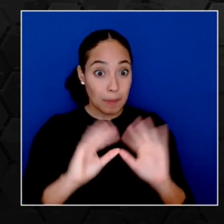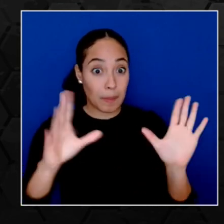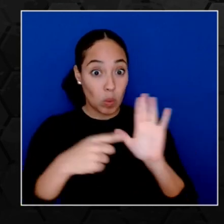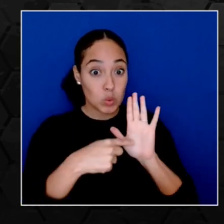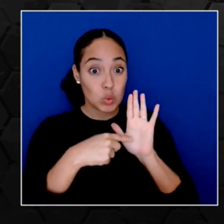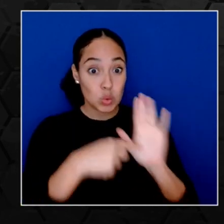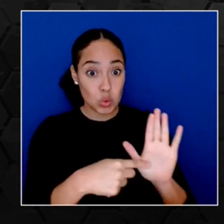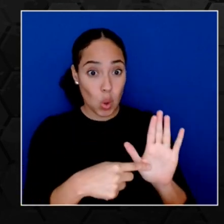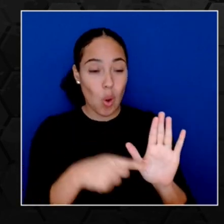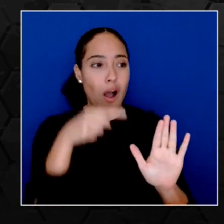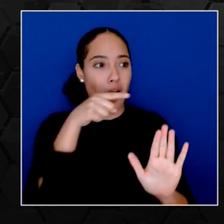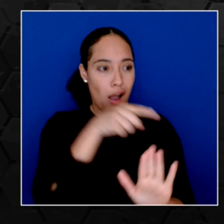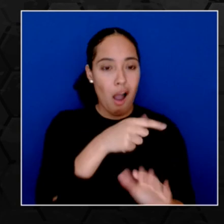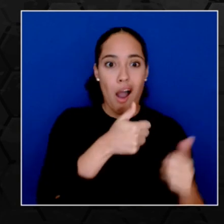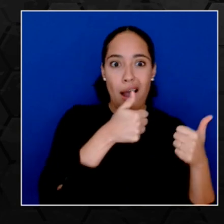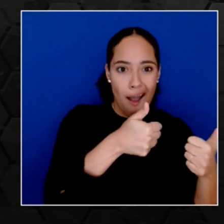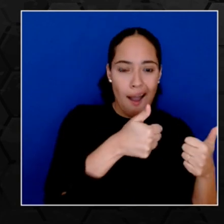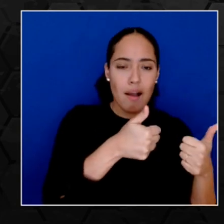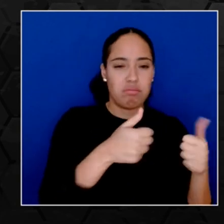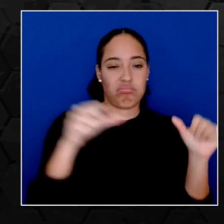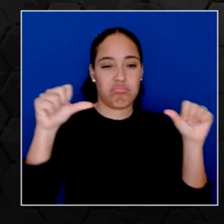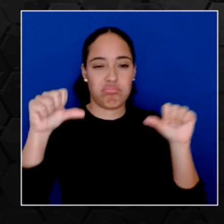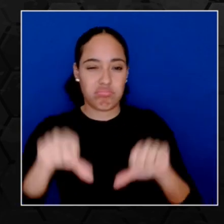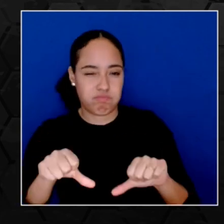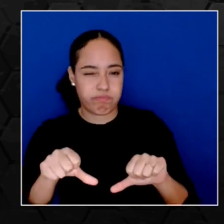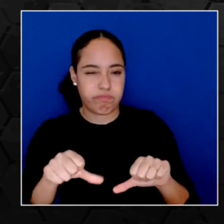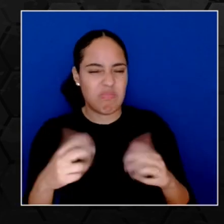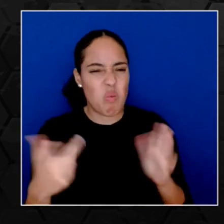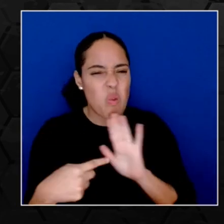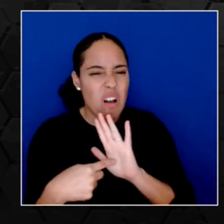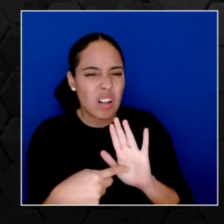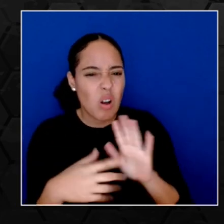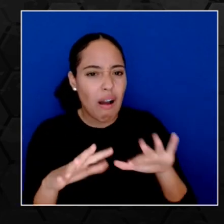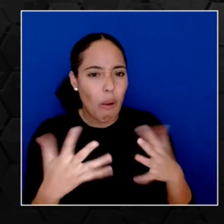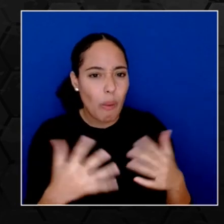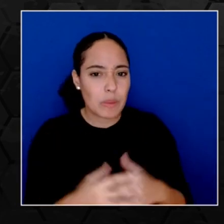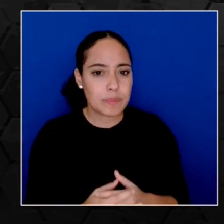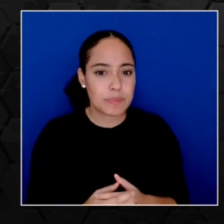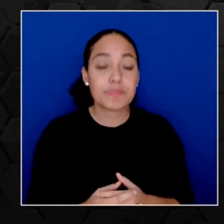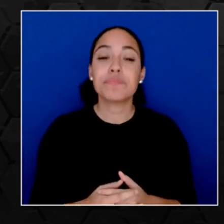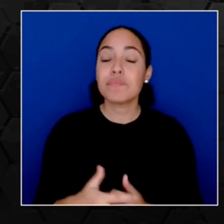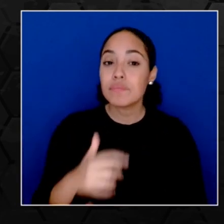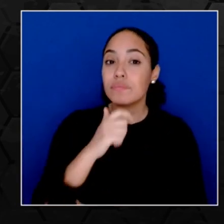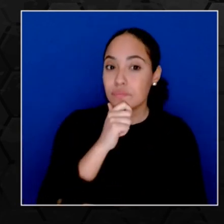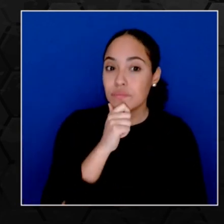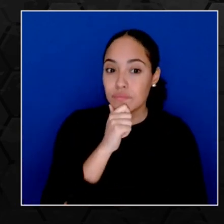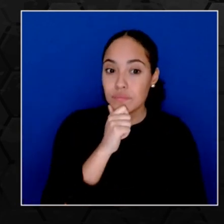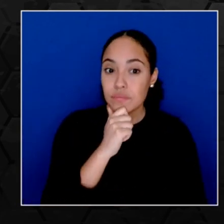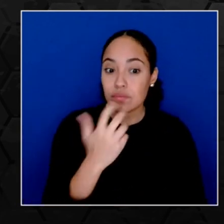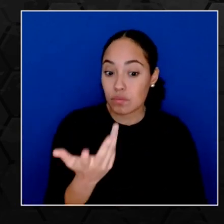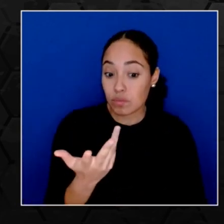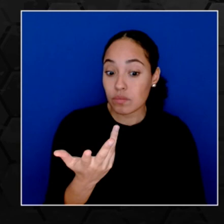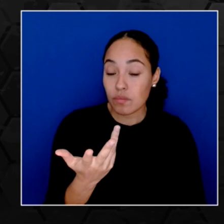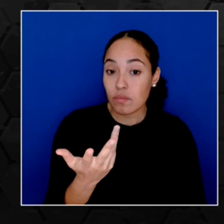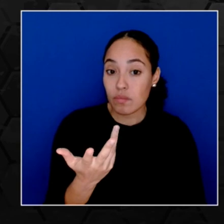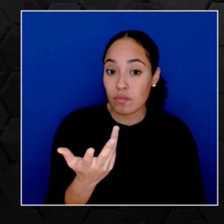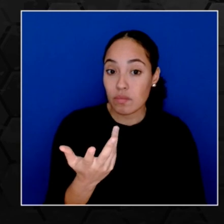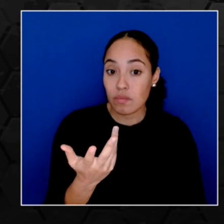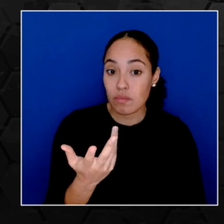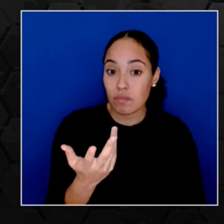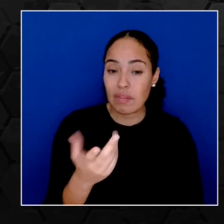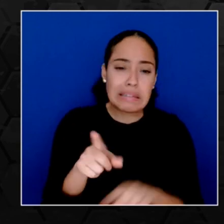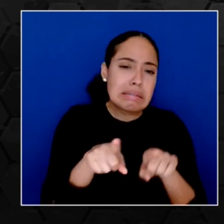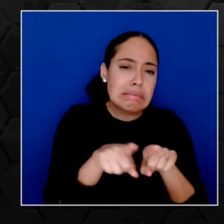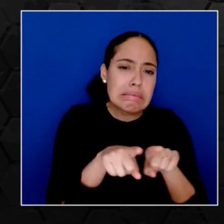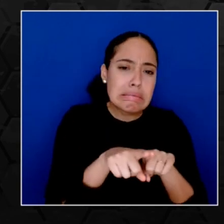So first of all, like for this evaluation, we can like what we can do is like the similar thing that we can do is